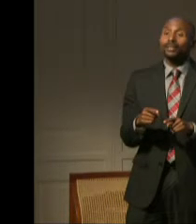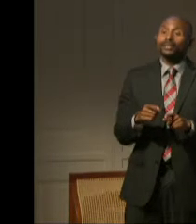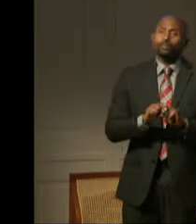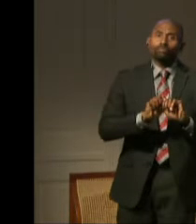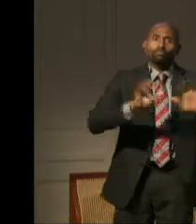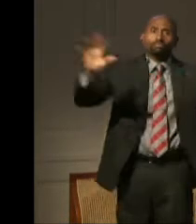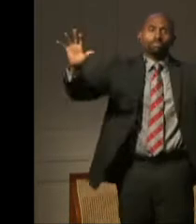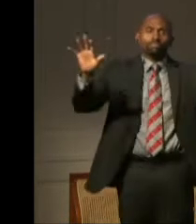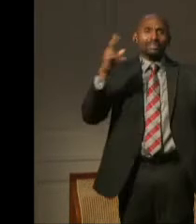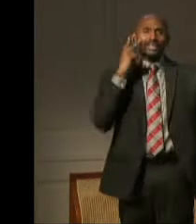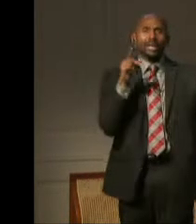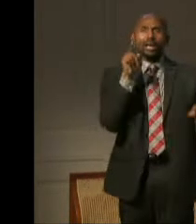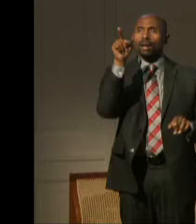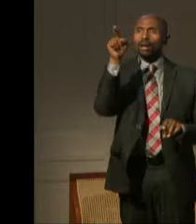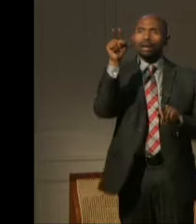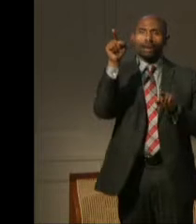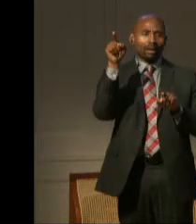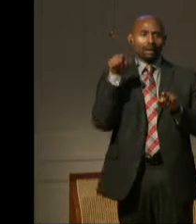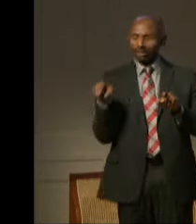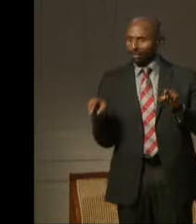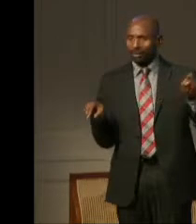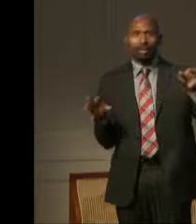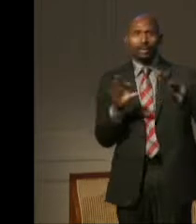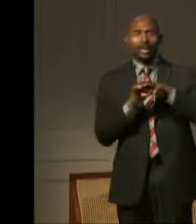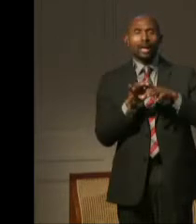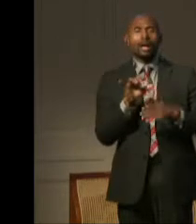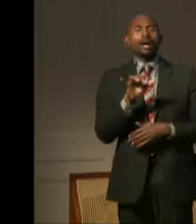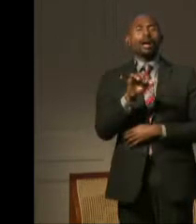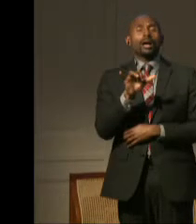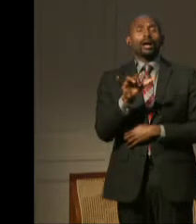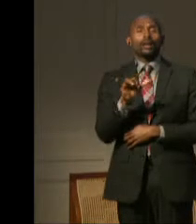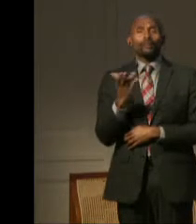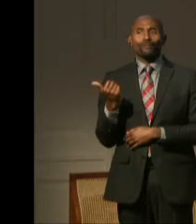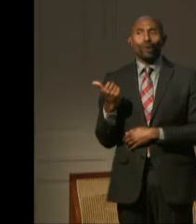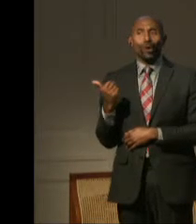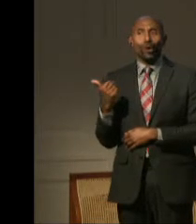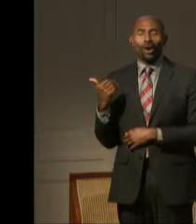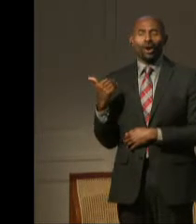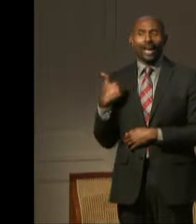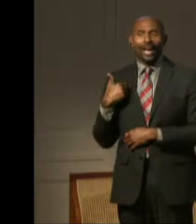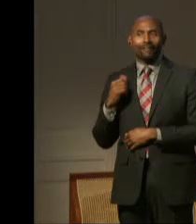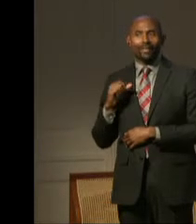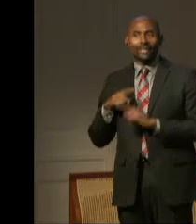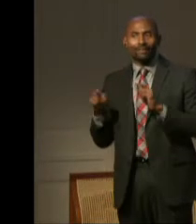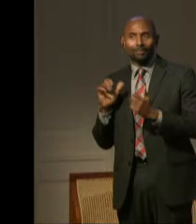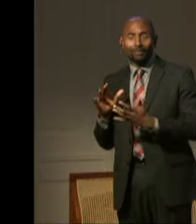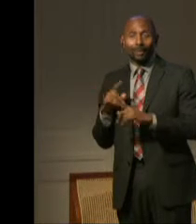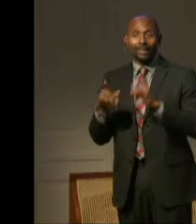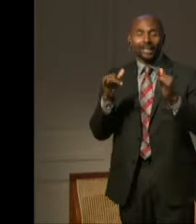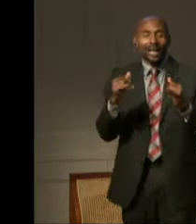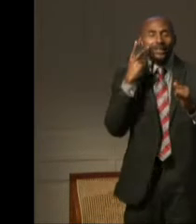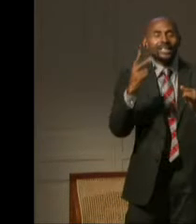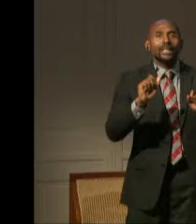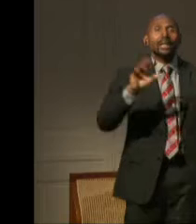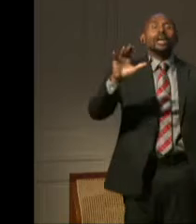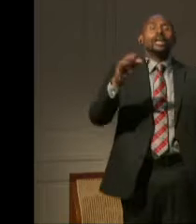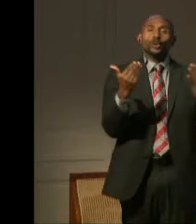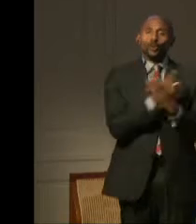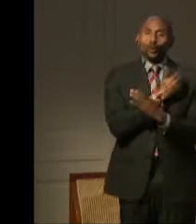mind for years, in a new way, and from a new perspective.